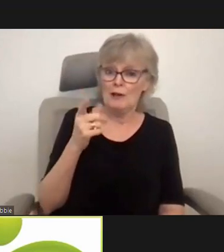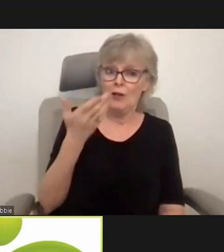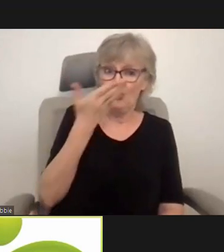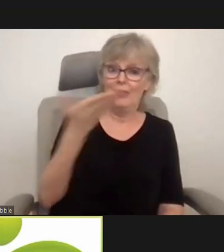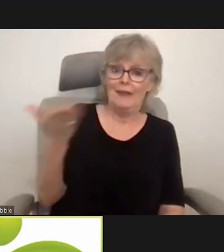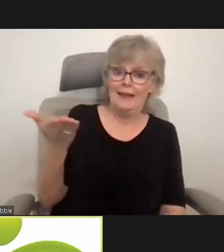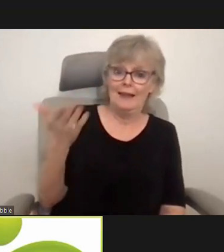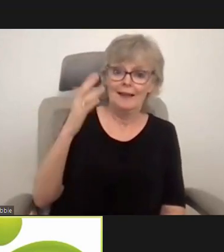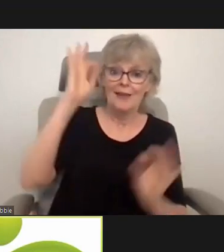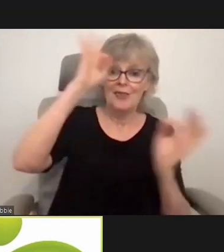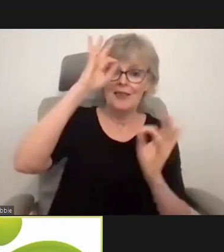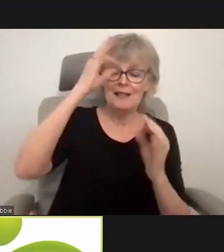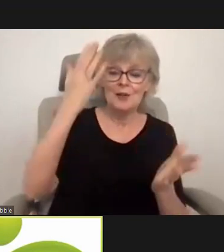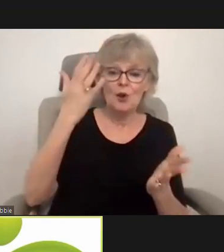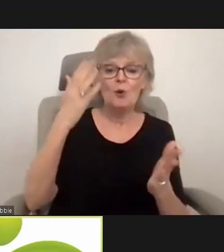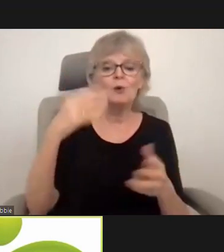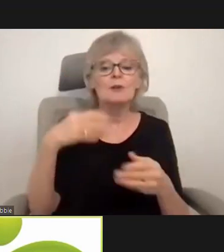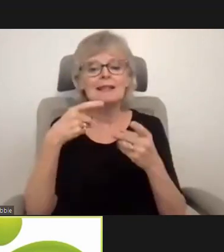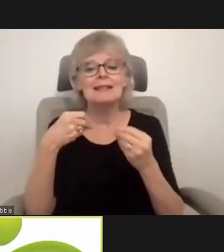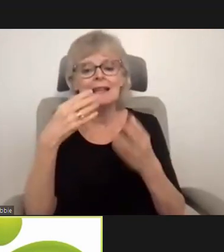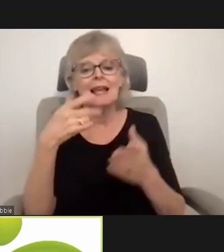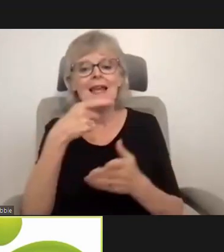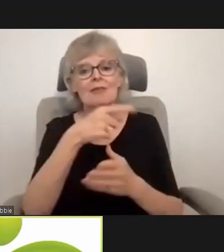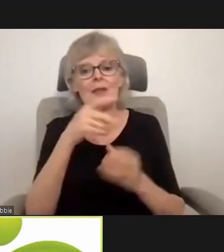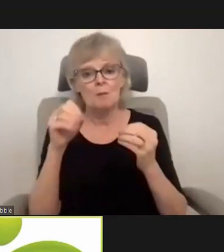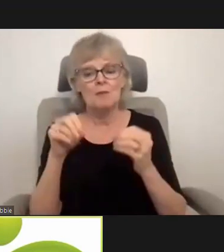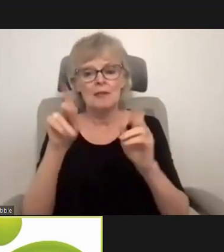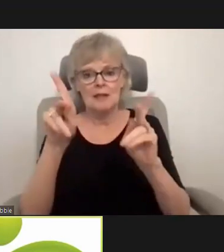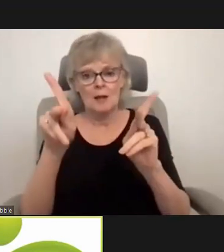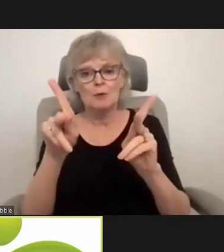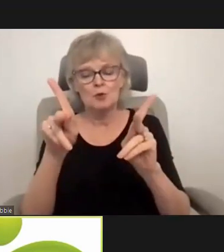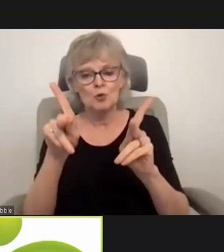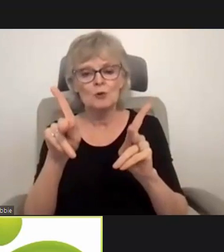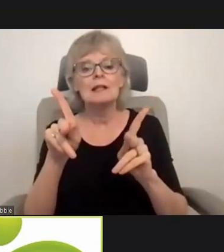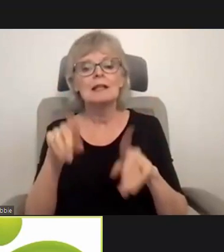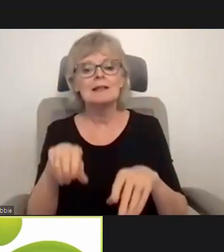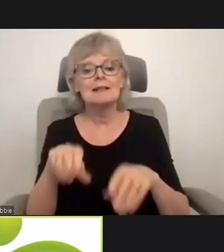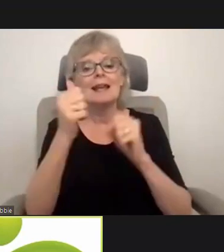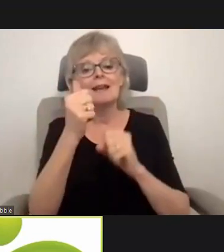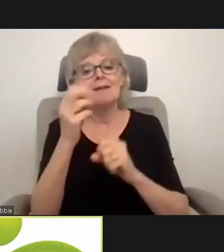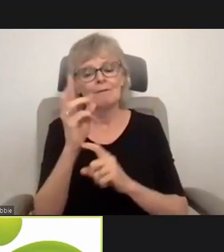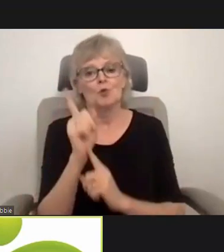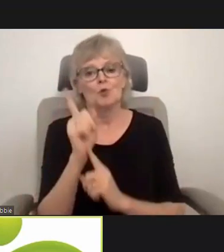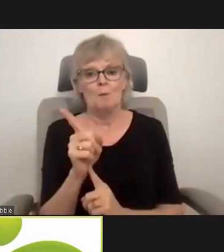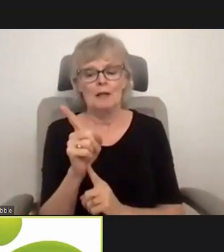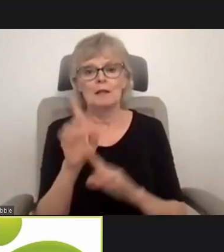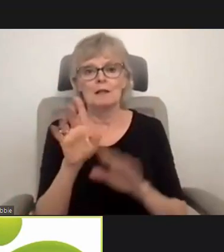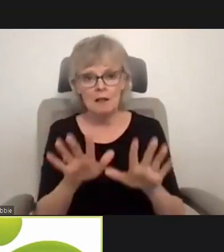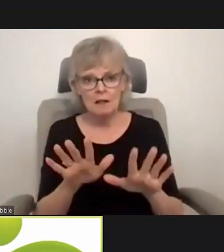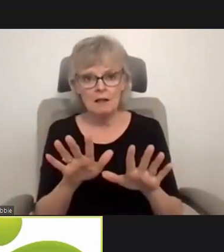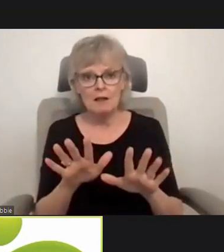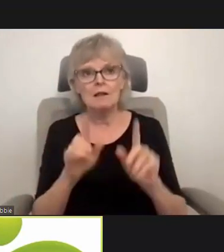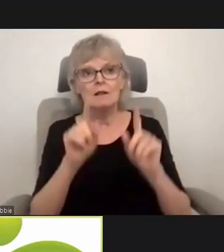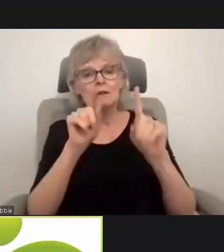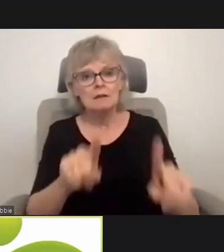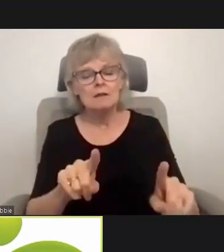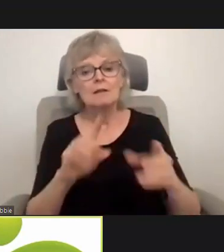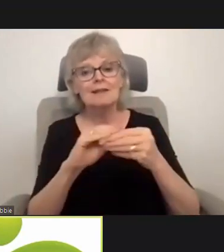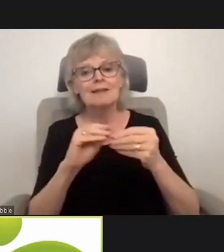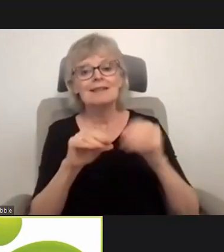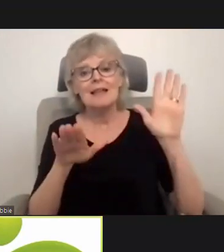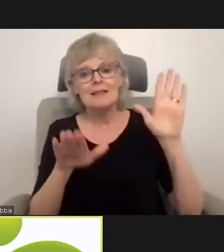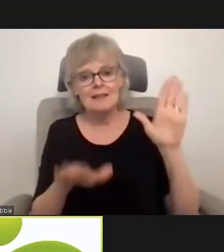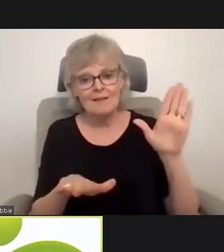really gave them the opportunity to take a few minutes out of their day and go testify and see